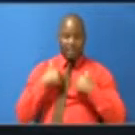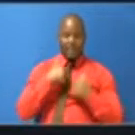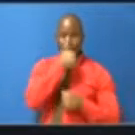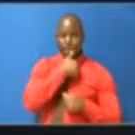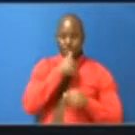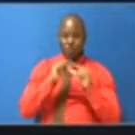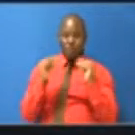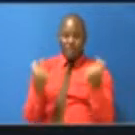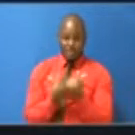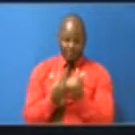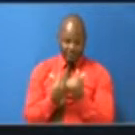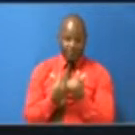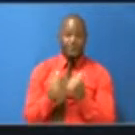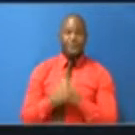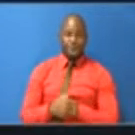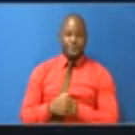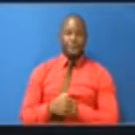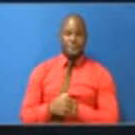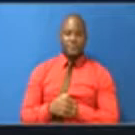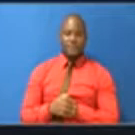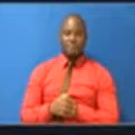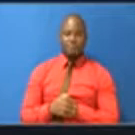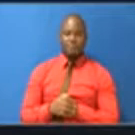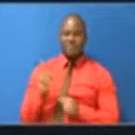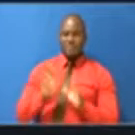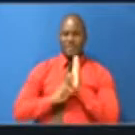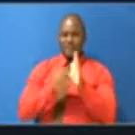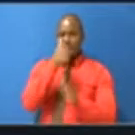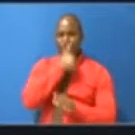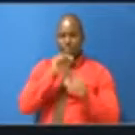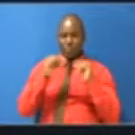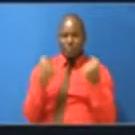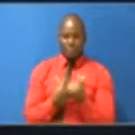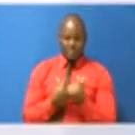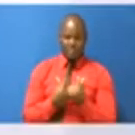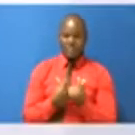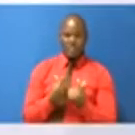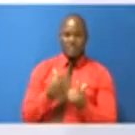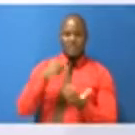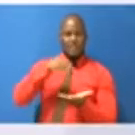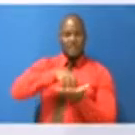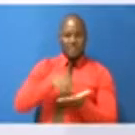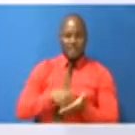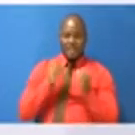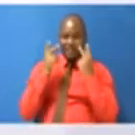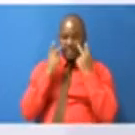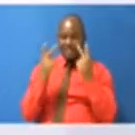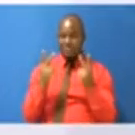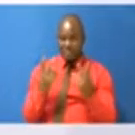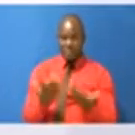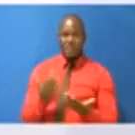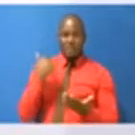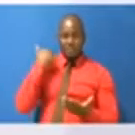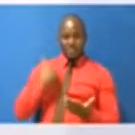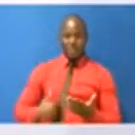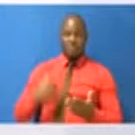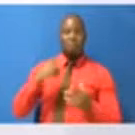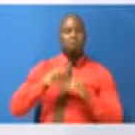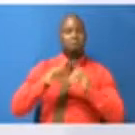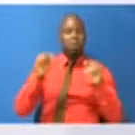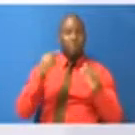private opportunity during his time i don't know represents the private sector here on this stage if you look clearly but all i'll say is